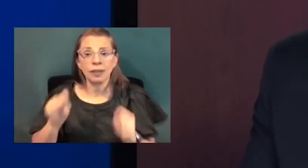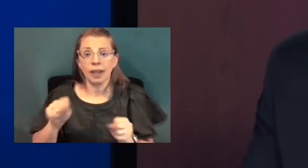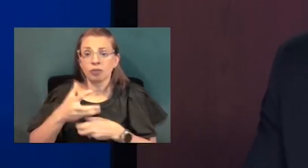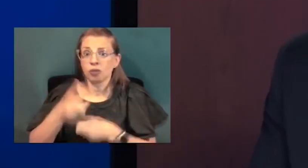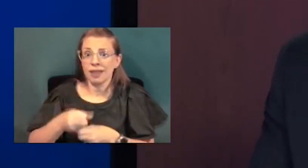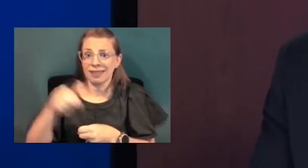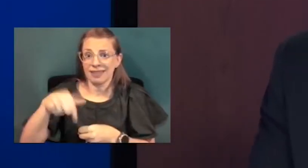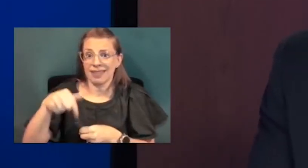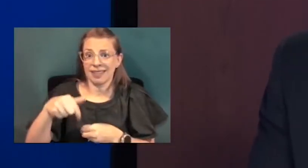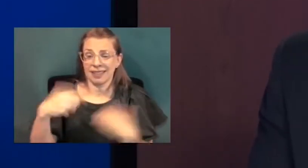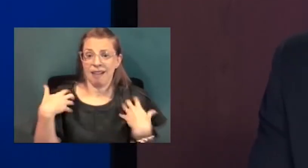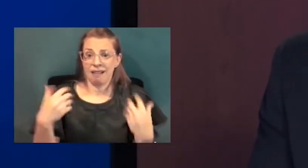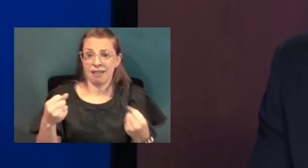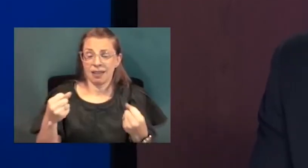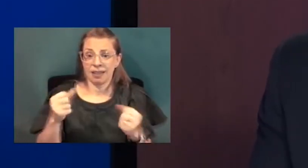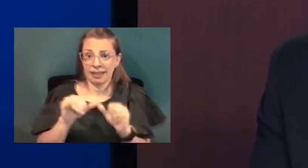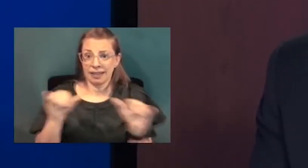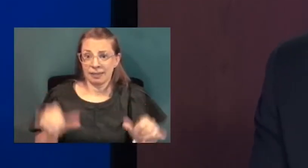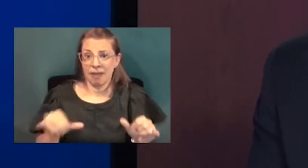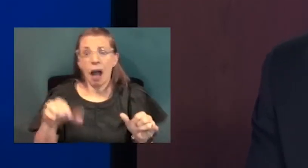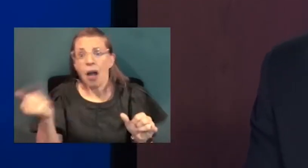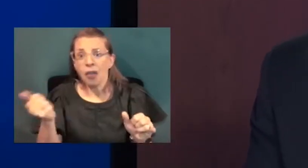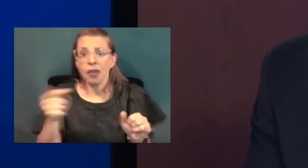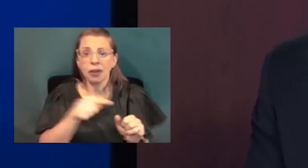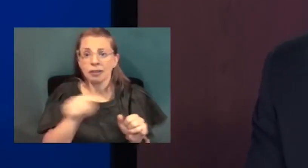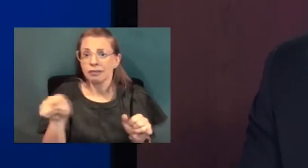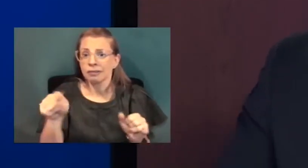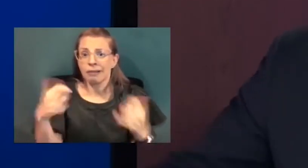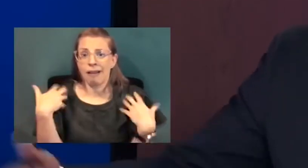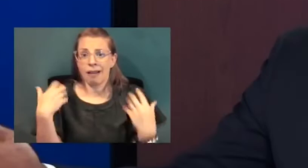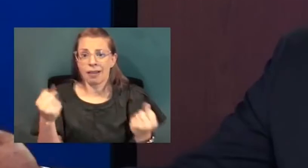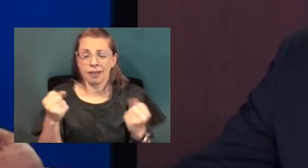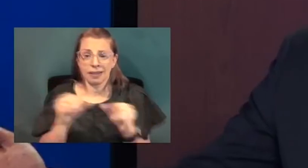health systems. That's where I've usually tried to get my advice.